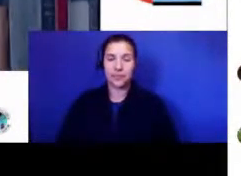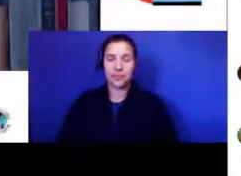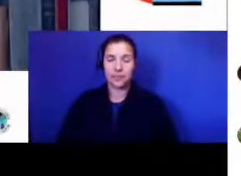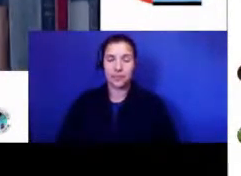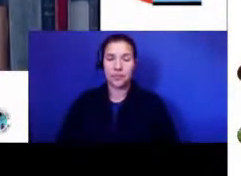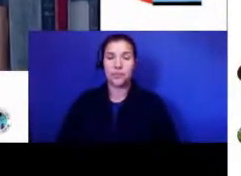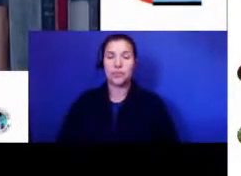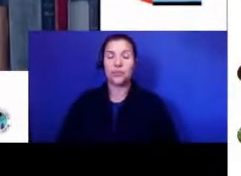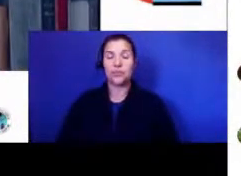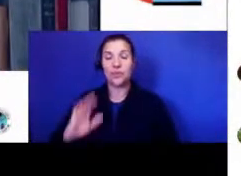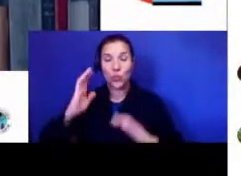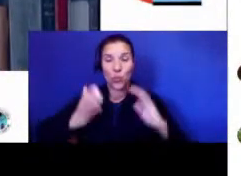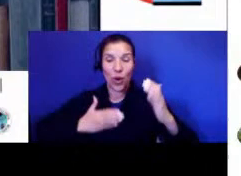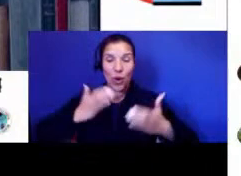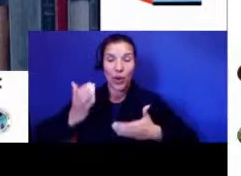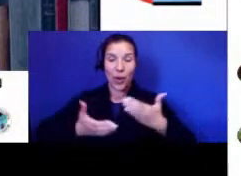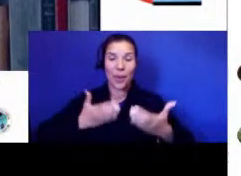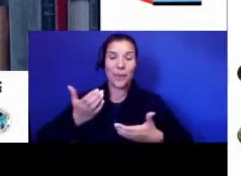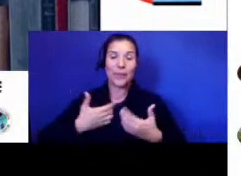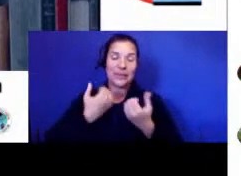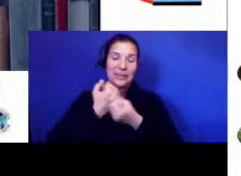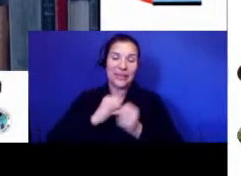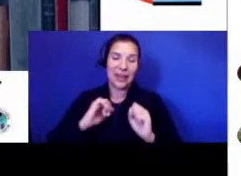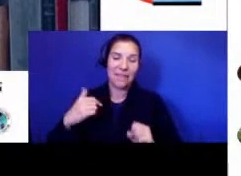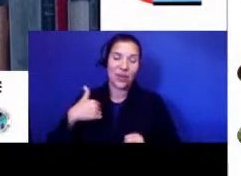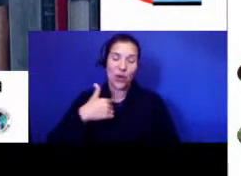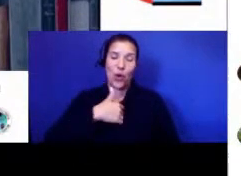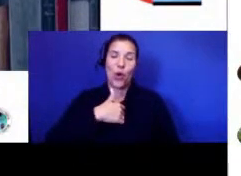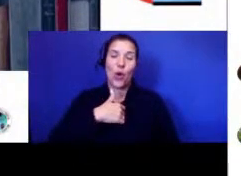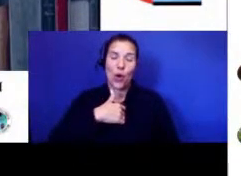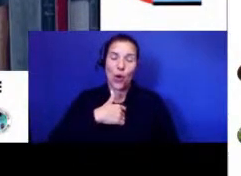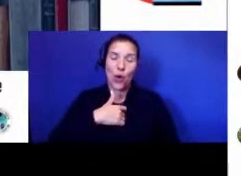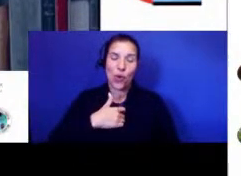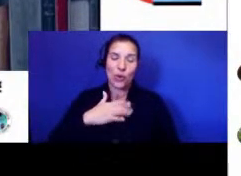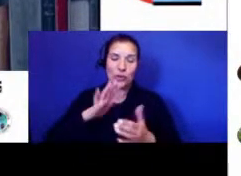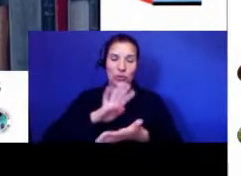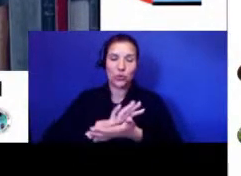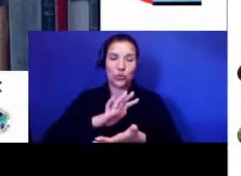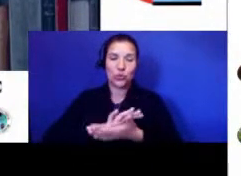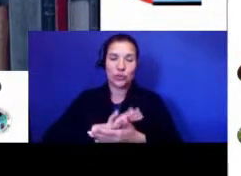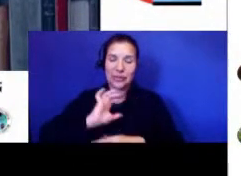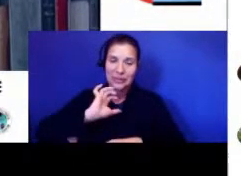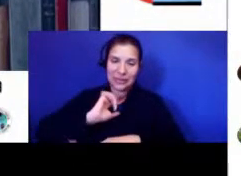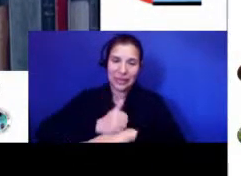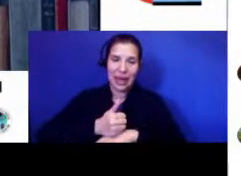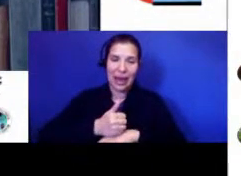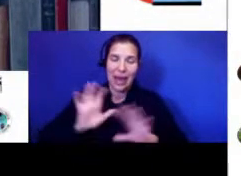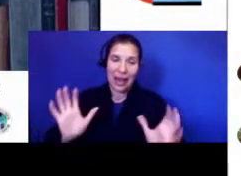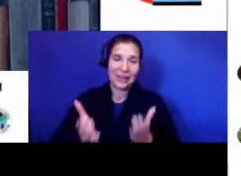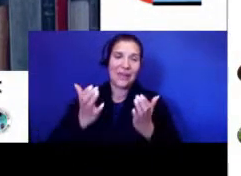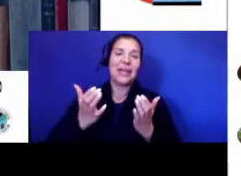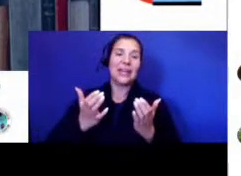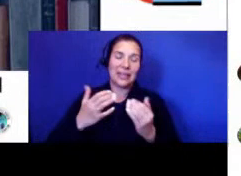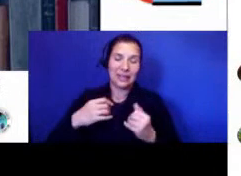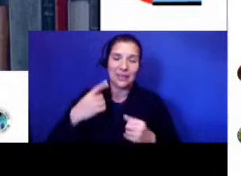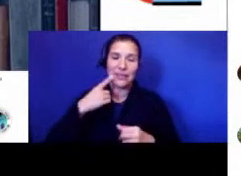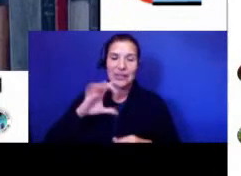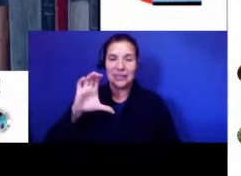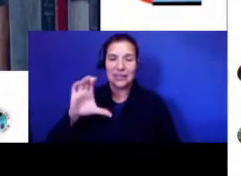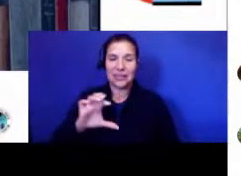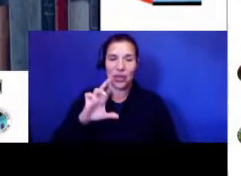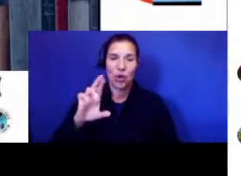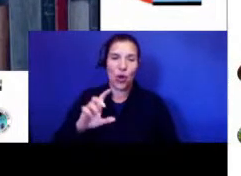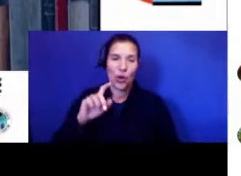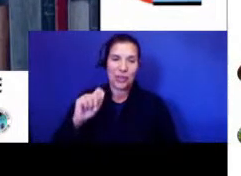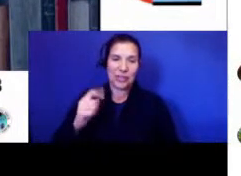So welcome to Saving Our Schools, Activating Parents in the Age of CRT. This is the teach-in. We have an exciting